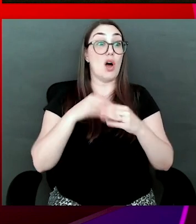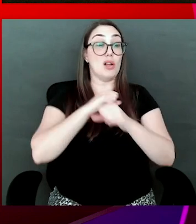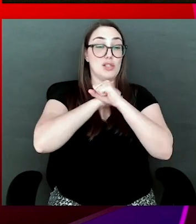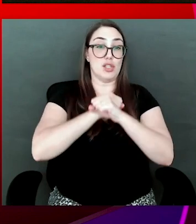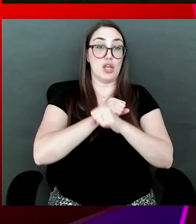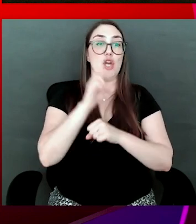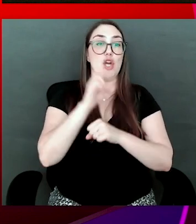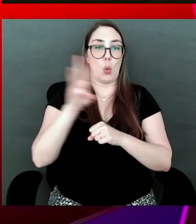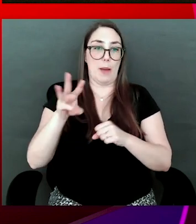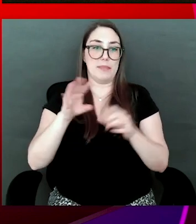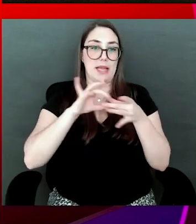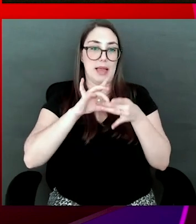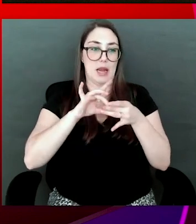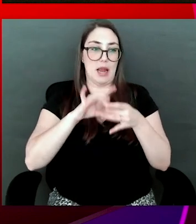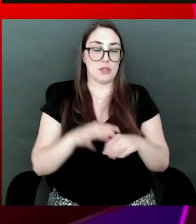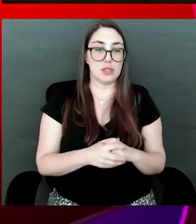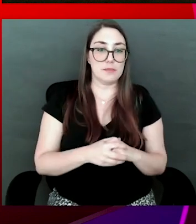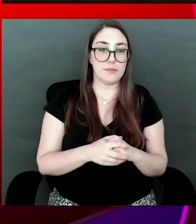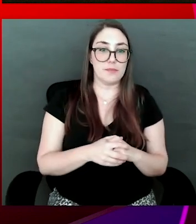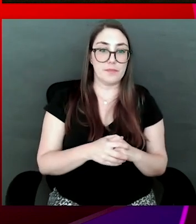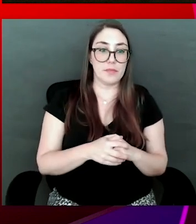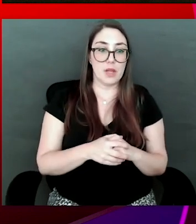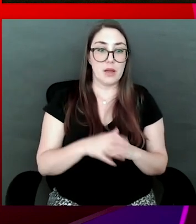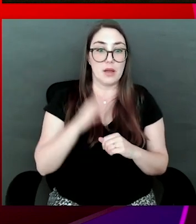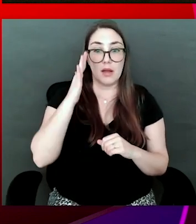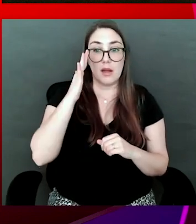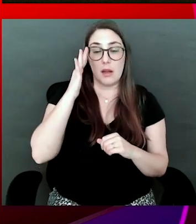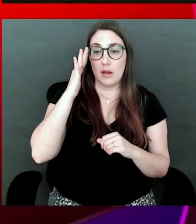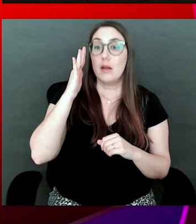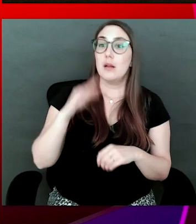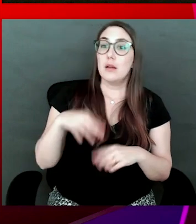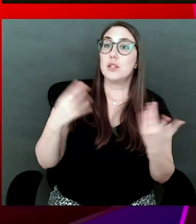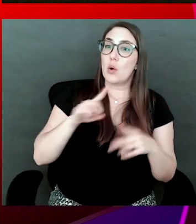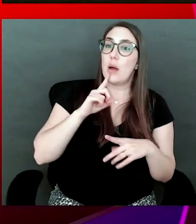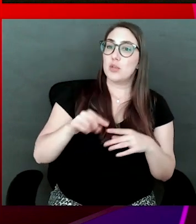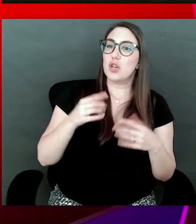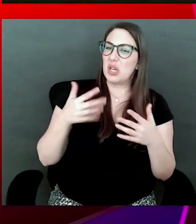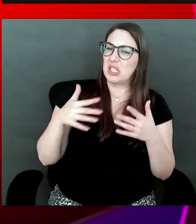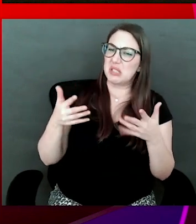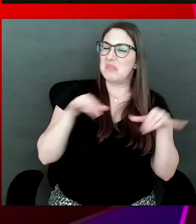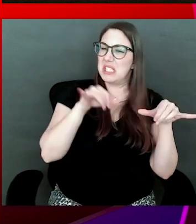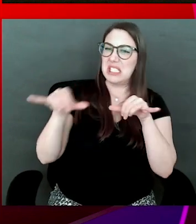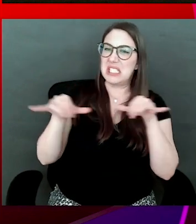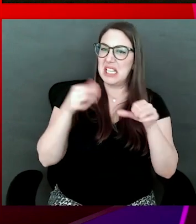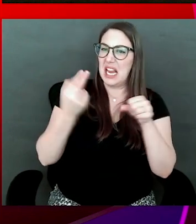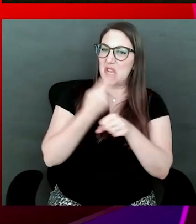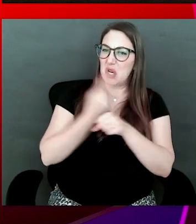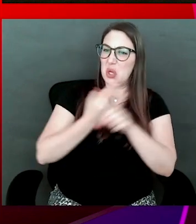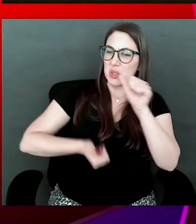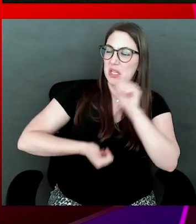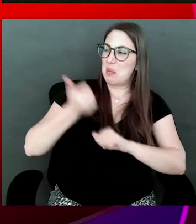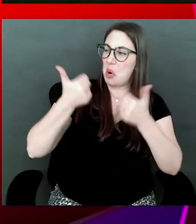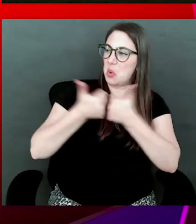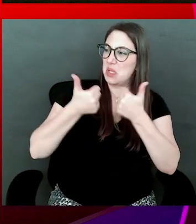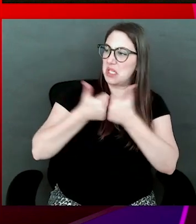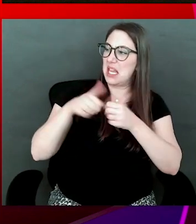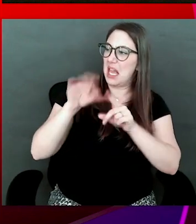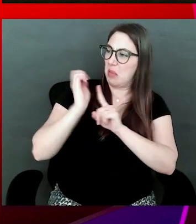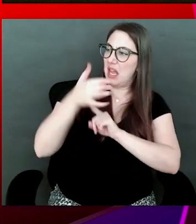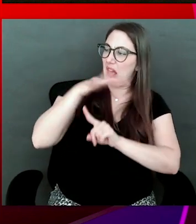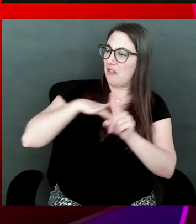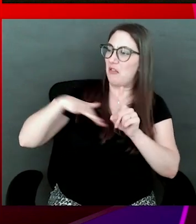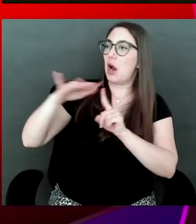connection. I imagine WebSocket's pretty standard used in most gaming environments. For the